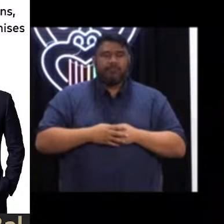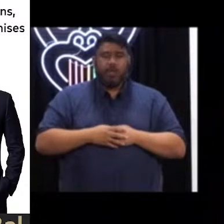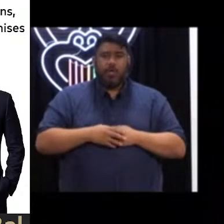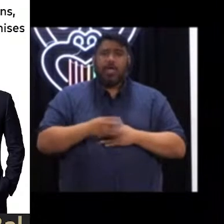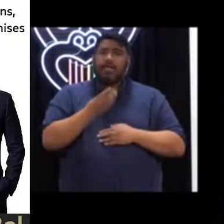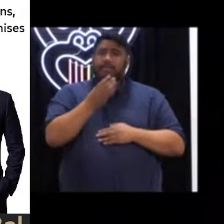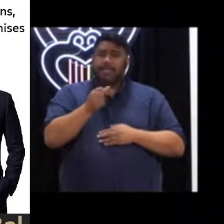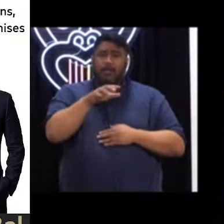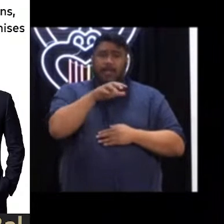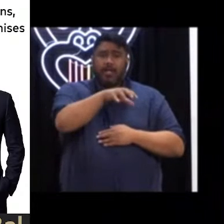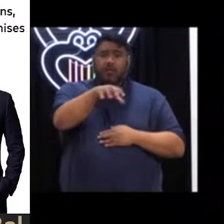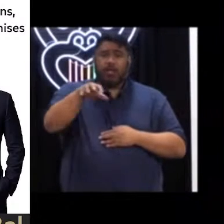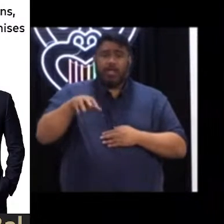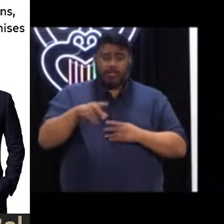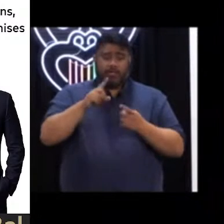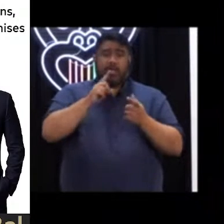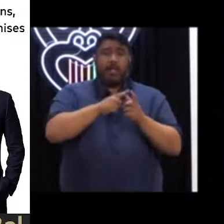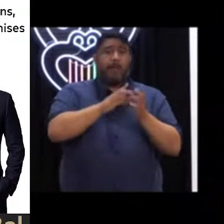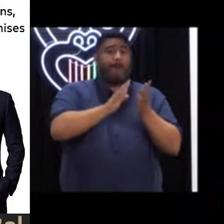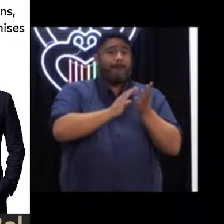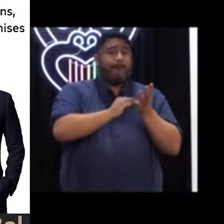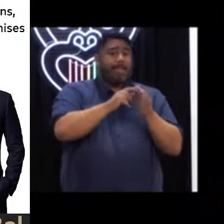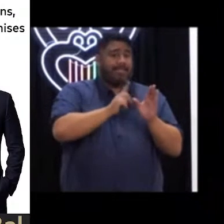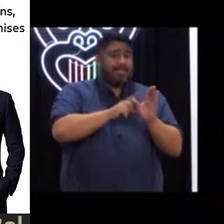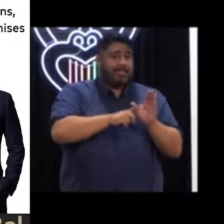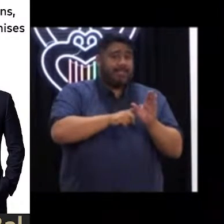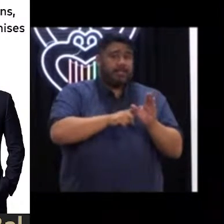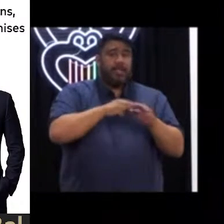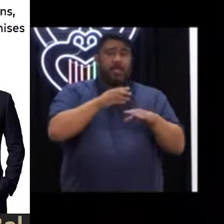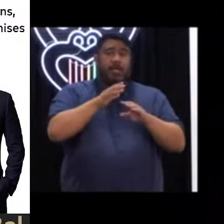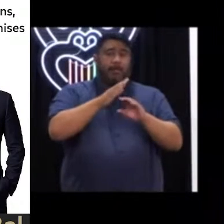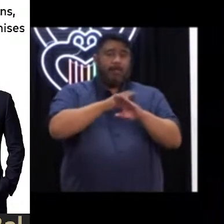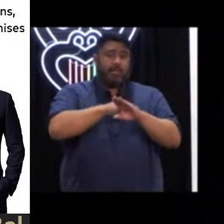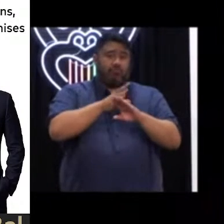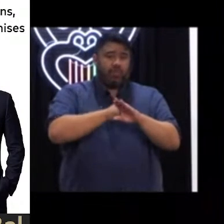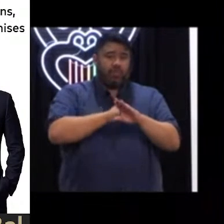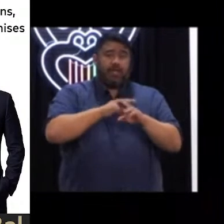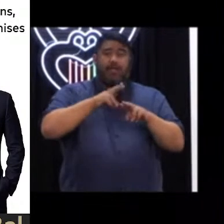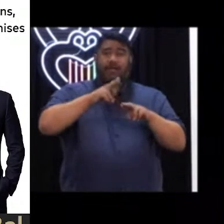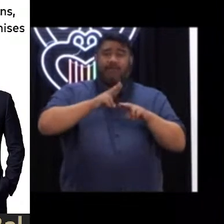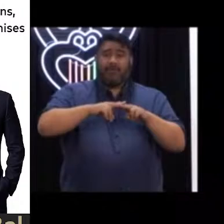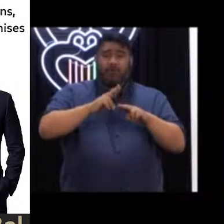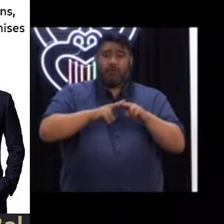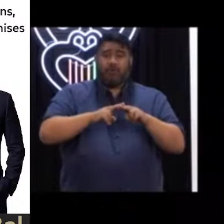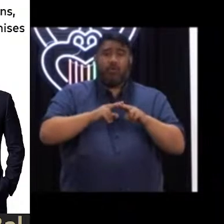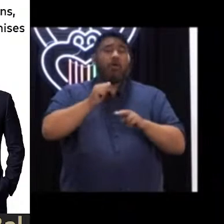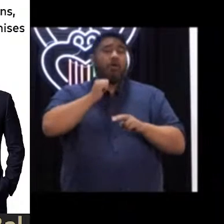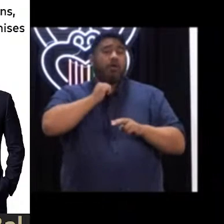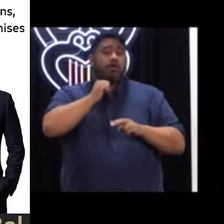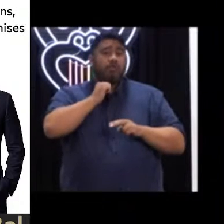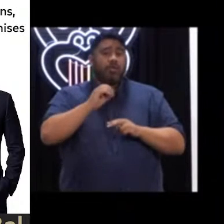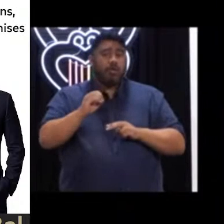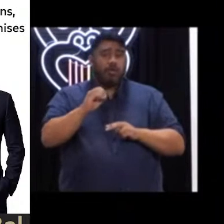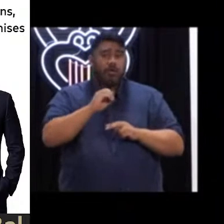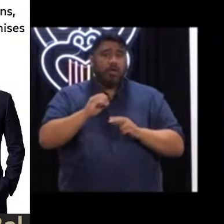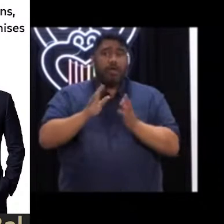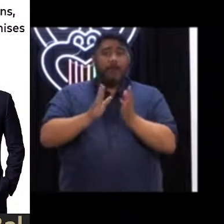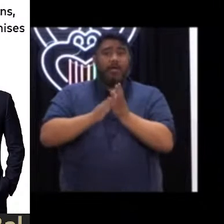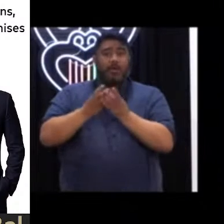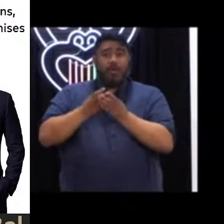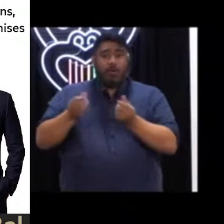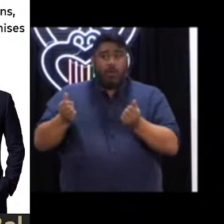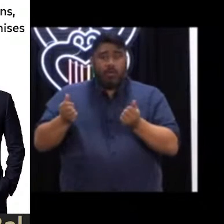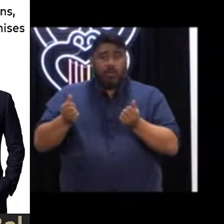Tamaki Makaurau: Massey, Mangere, Whawona, Papatoetoe, Otara and Manurewa. If you live in these suburbs and you